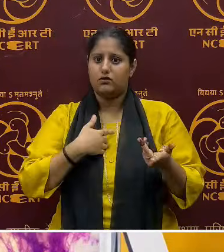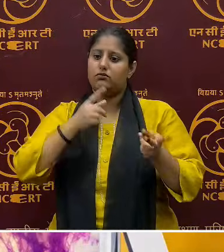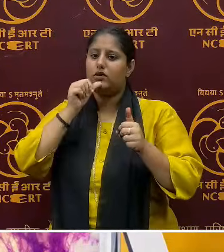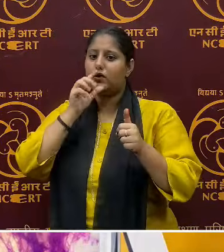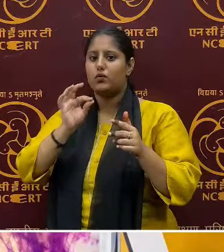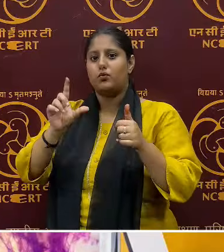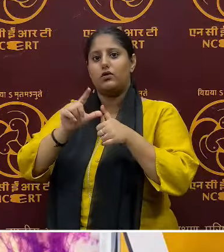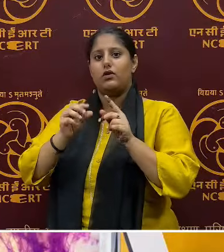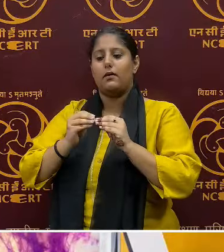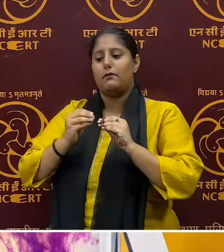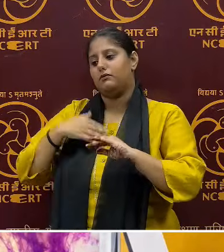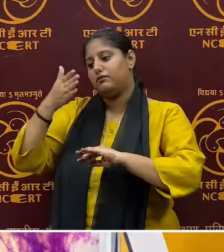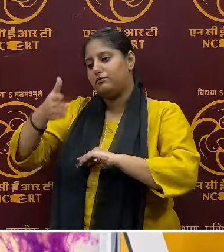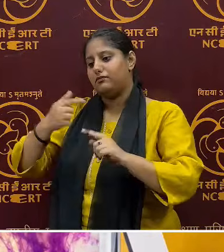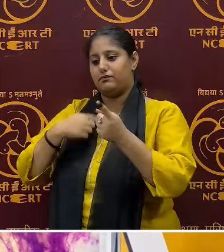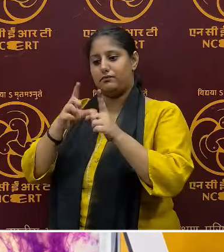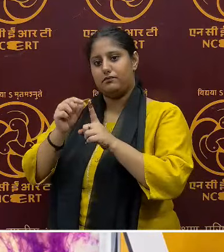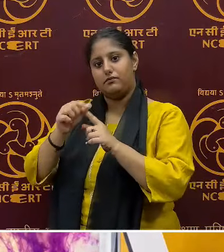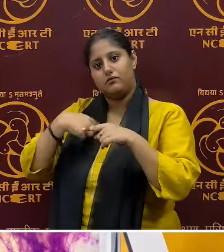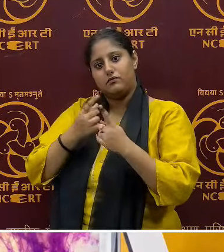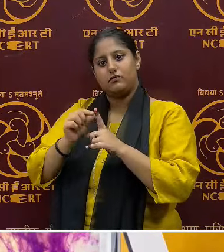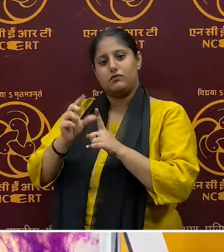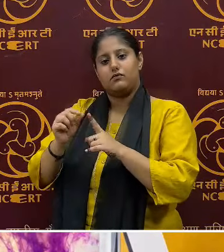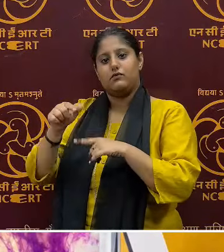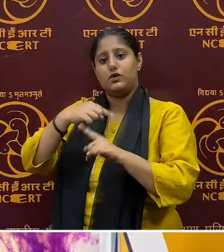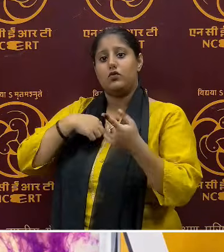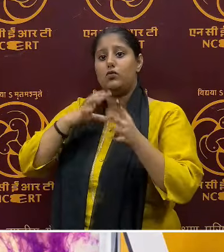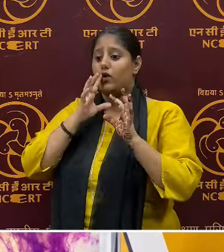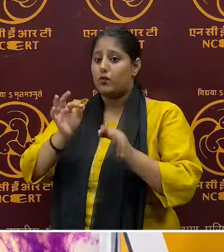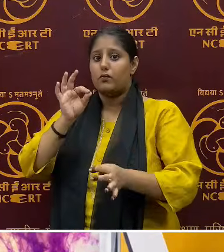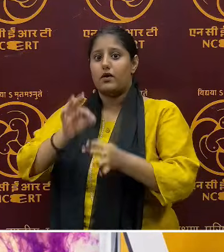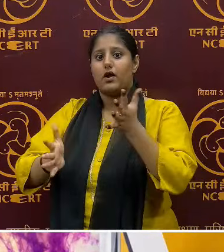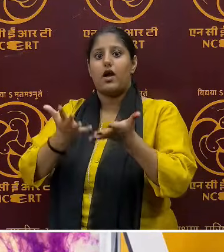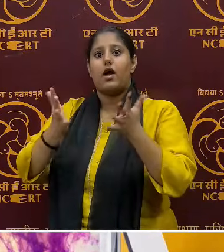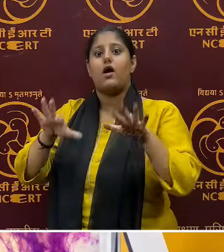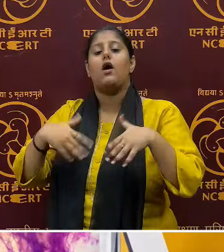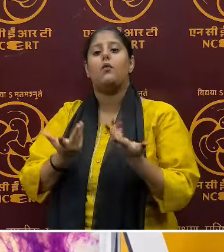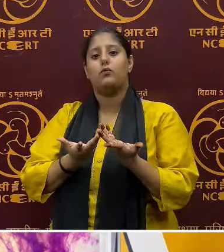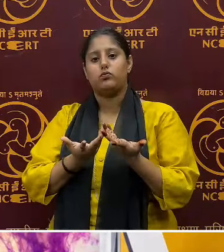know actual how that hydrogen gas evolve, how you